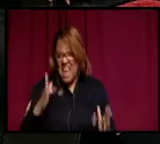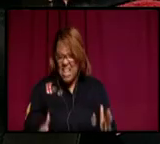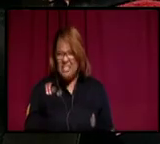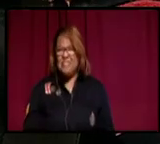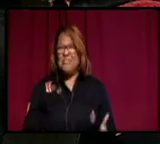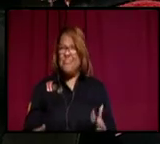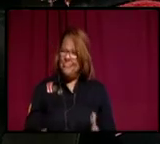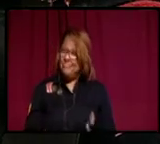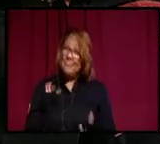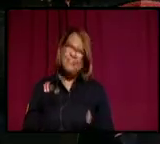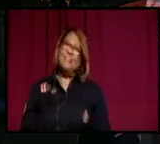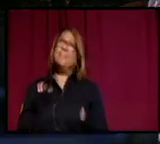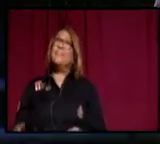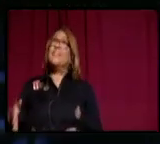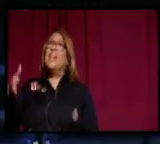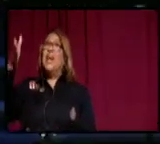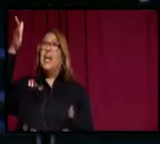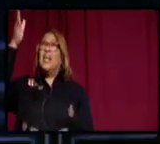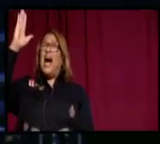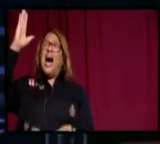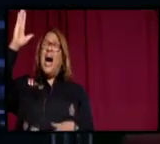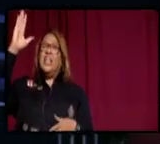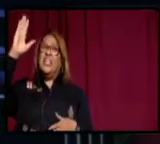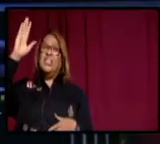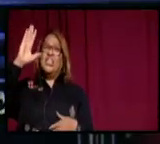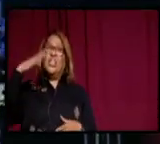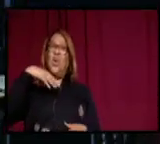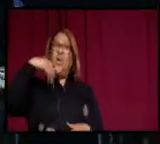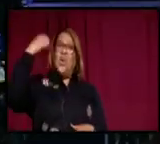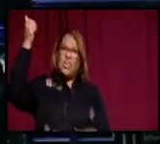Satan is a liar. And God is exalted.